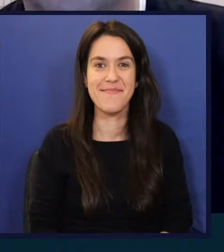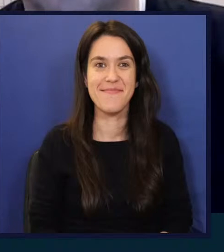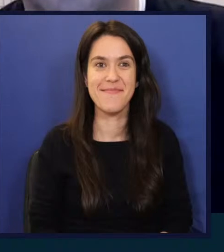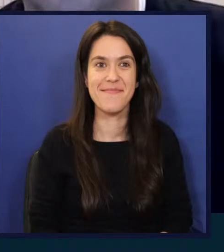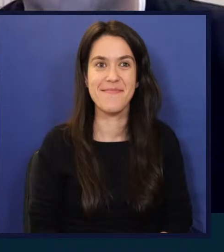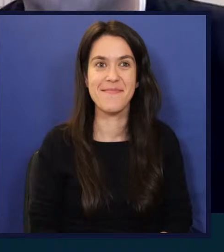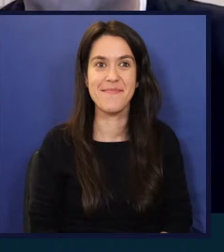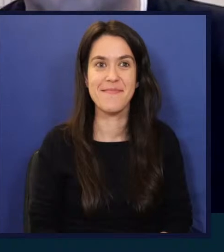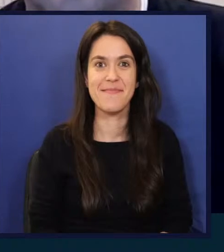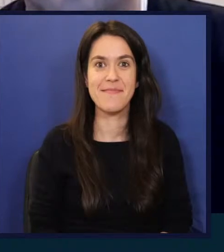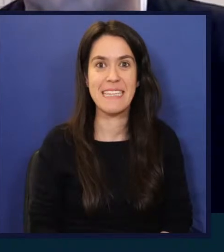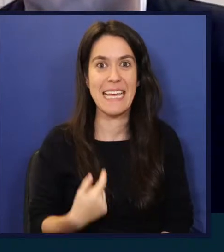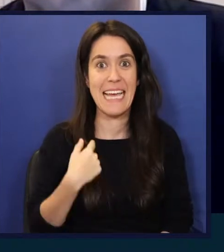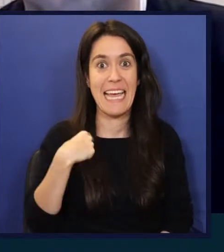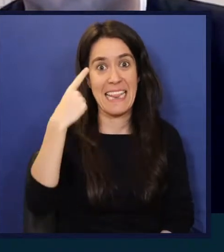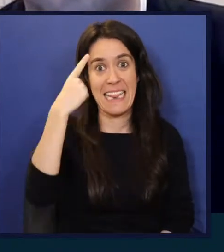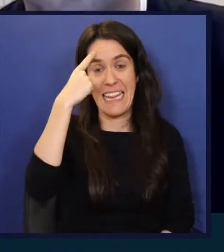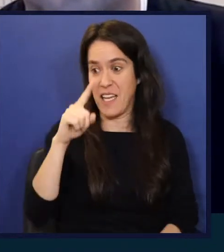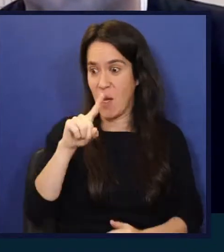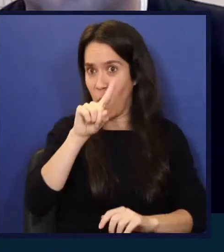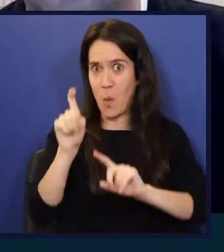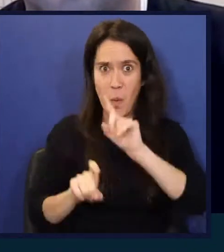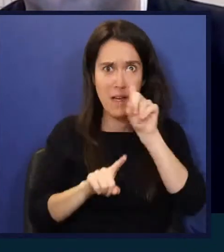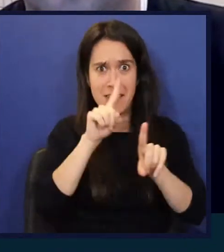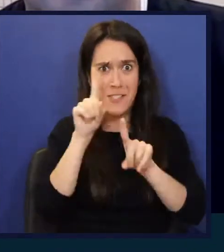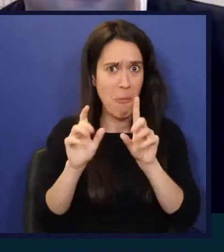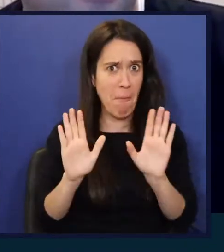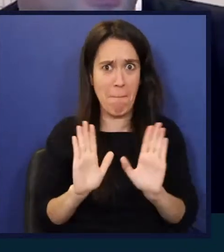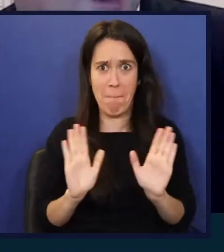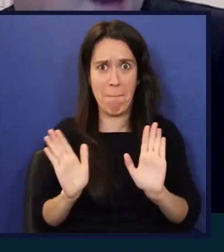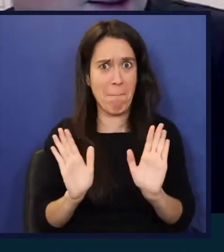we're out of questions. Roland, is that correct?